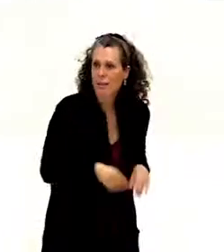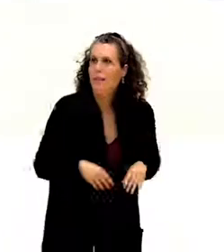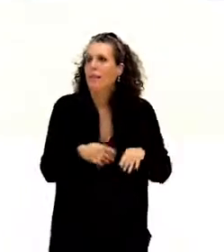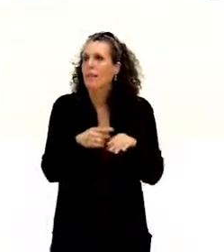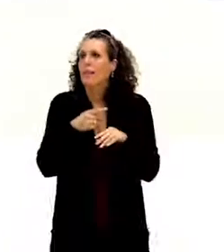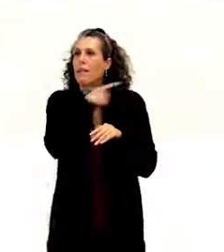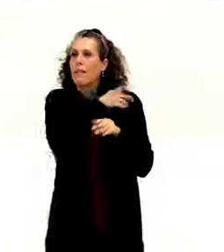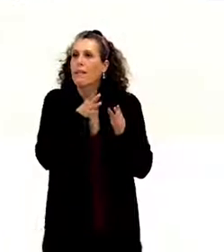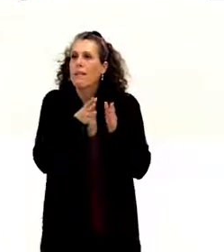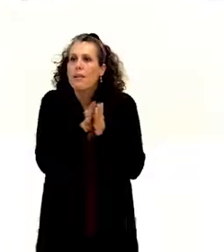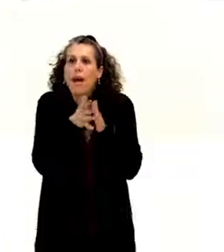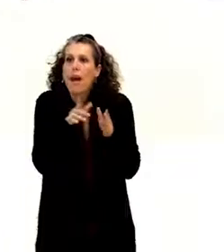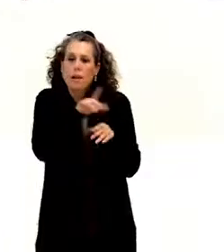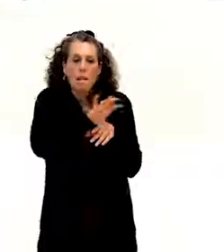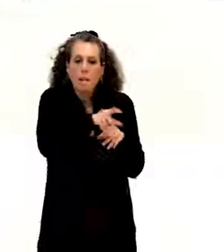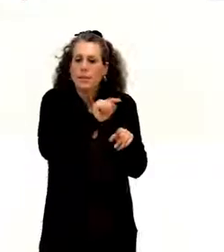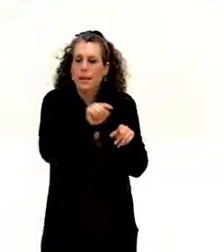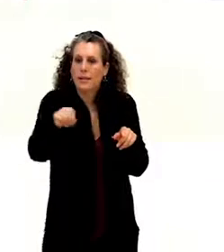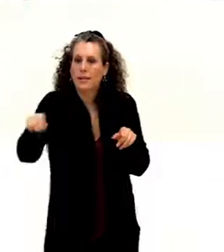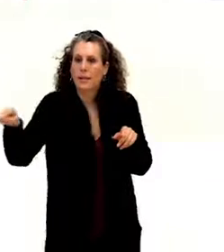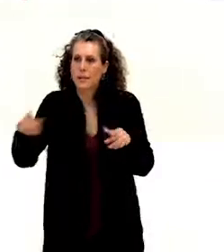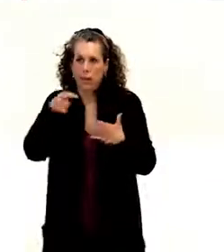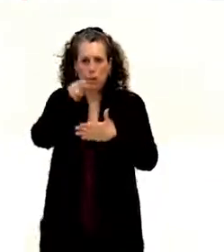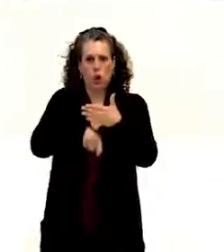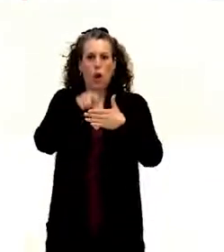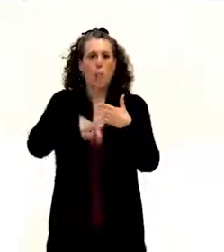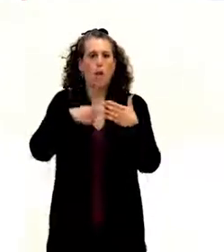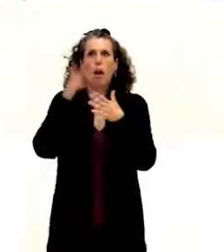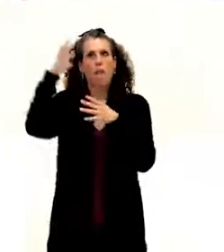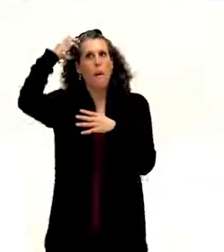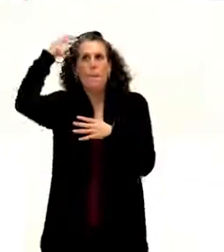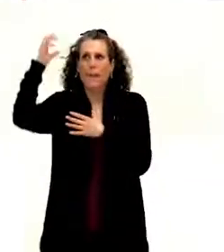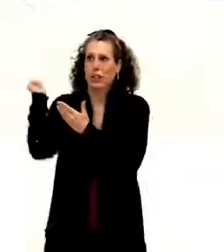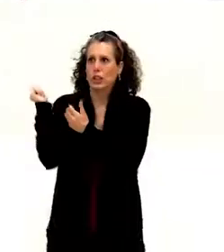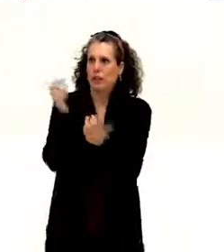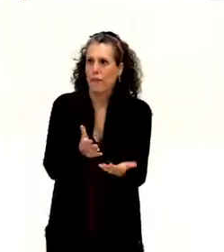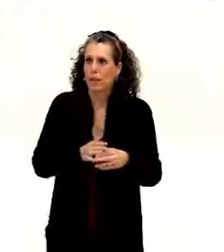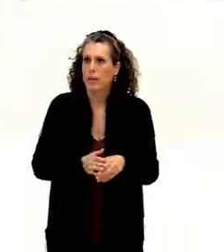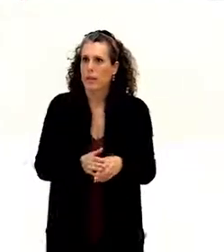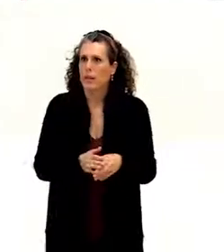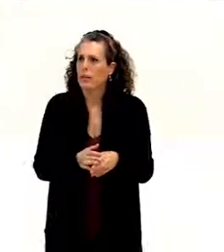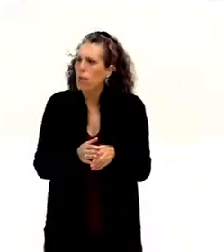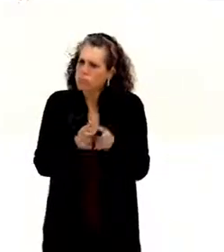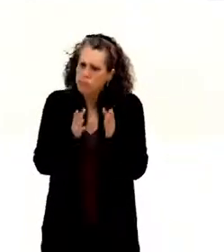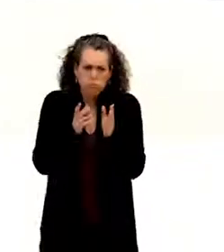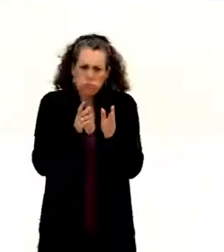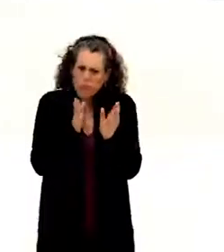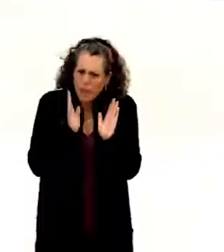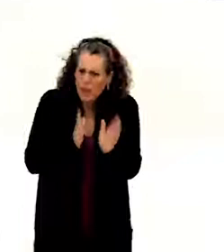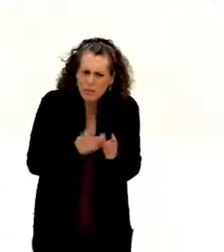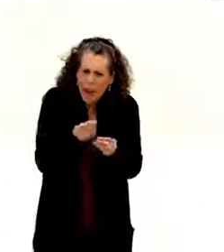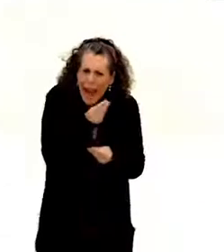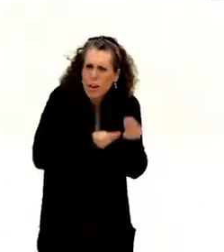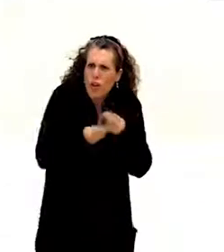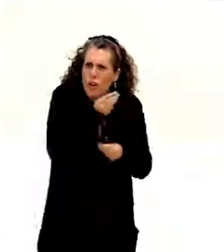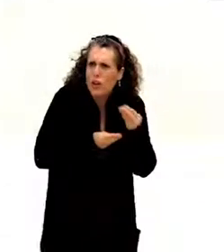the characteristics of public services, which of course should be economic in nature, but they have a cost